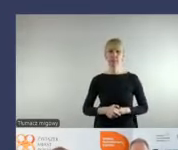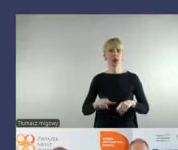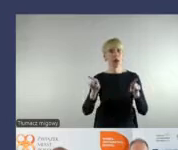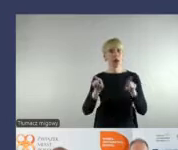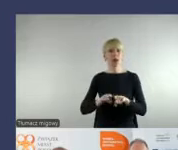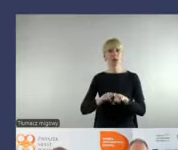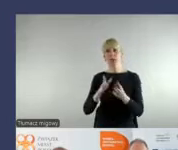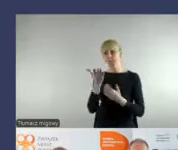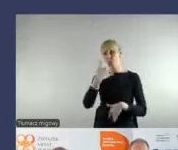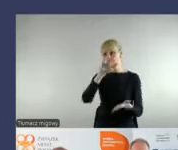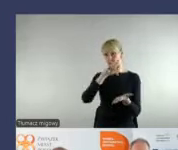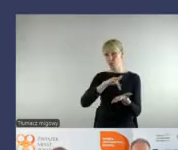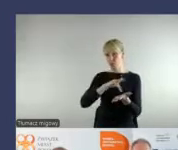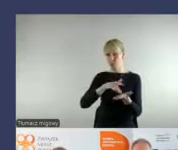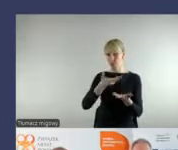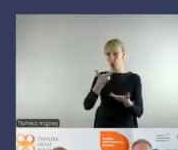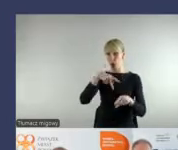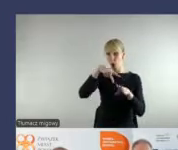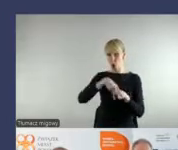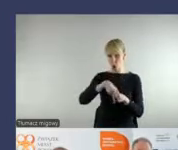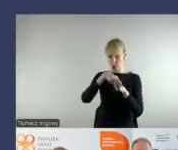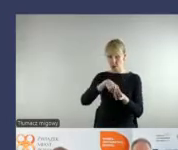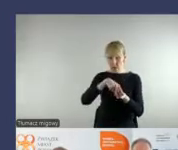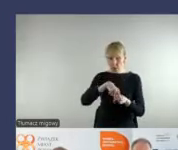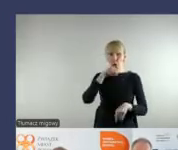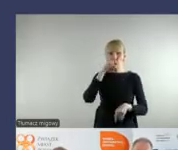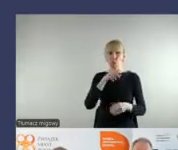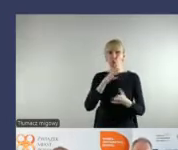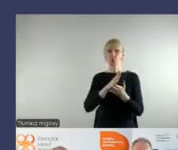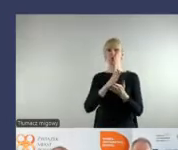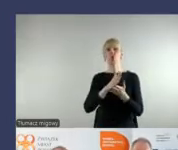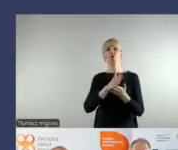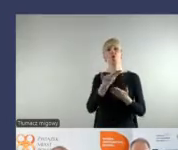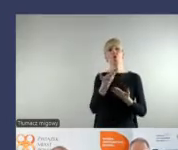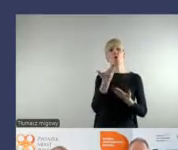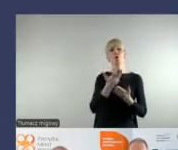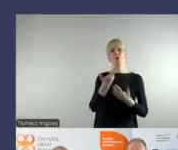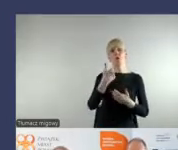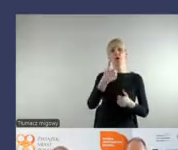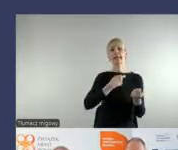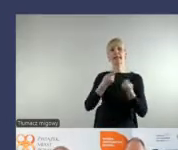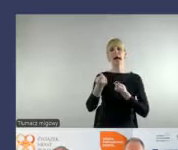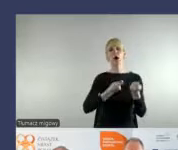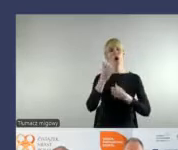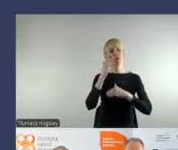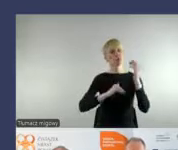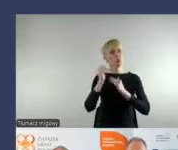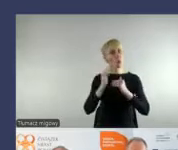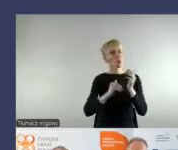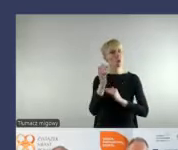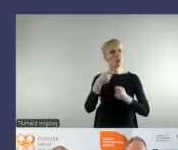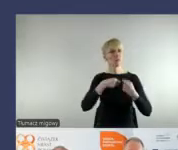partnership across territories. But we're also going to see the perspective of Konin, where the head of the